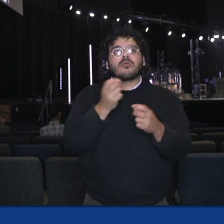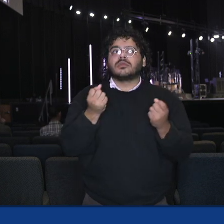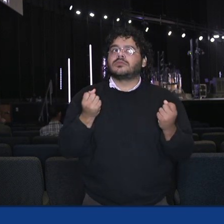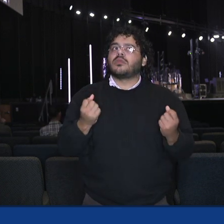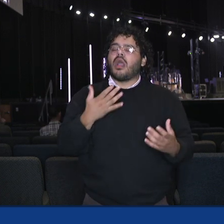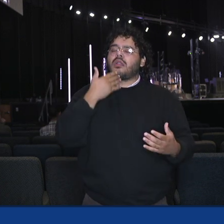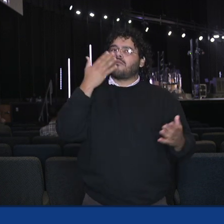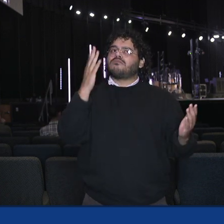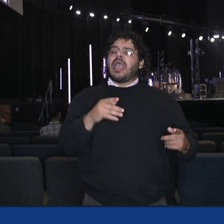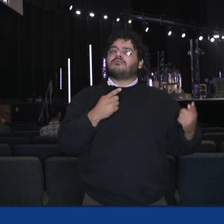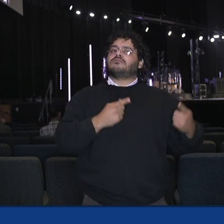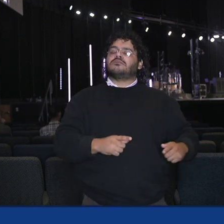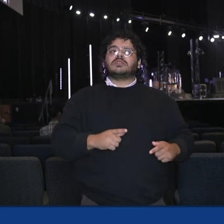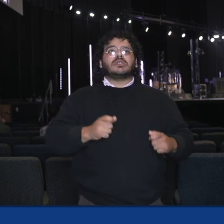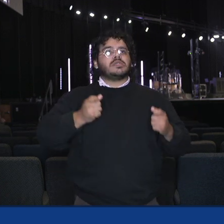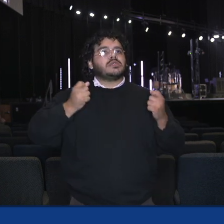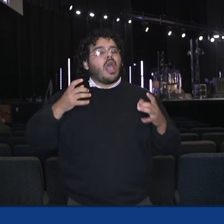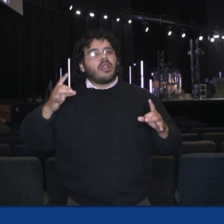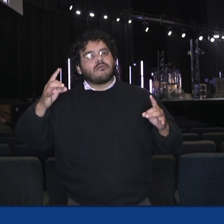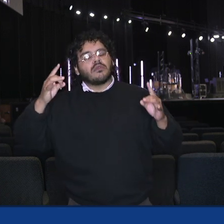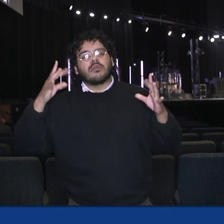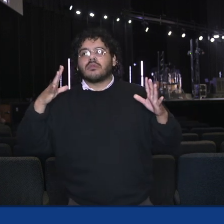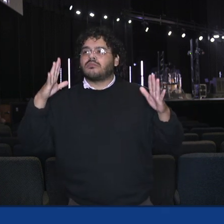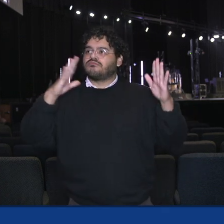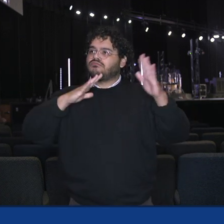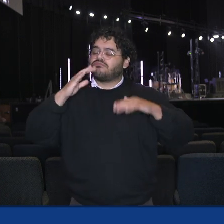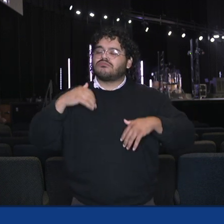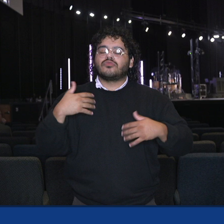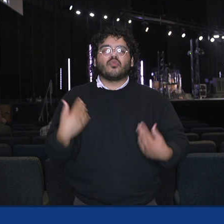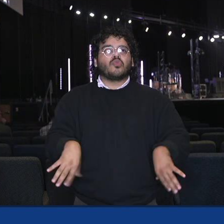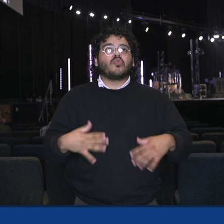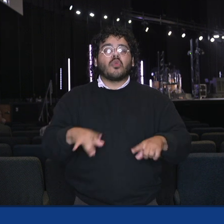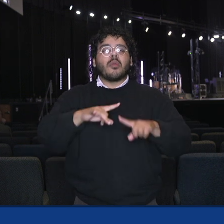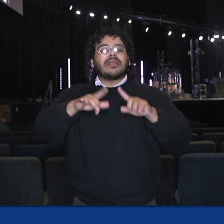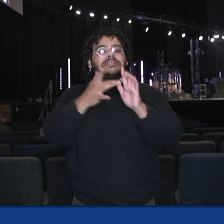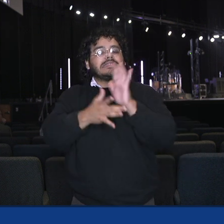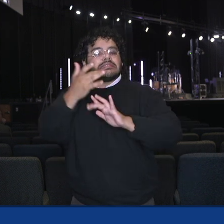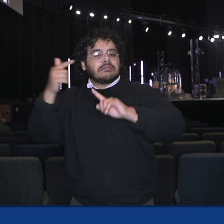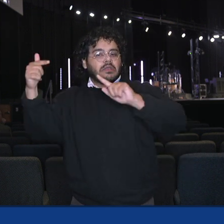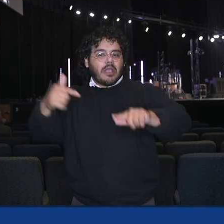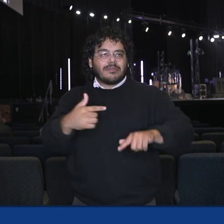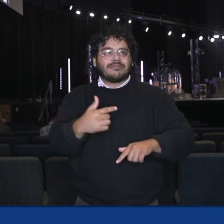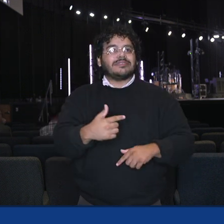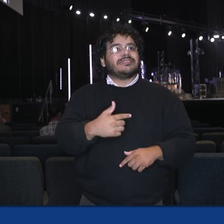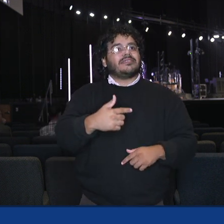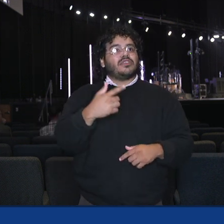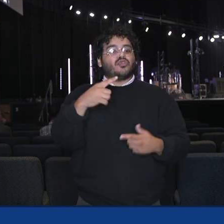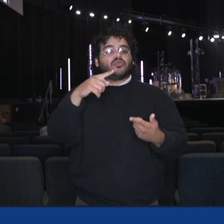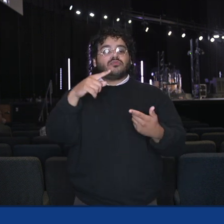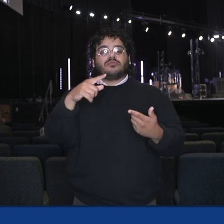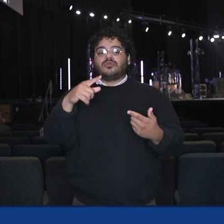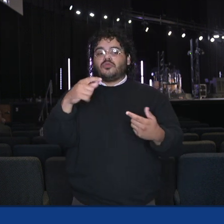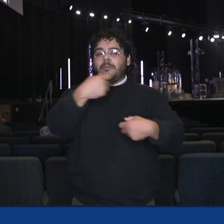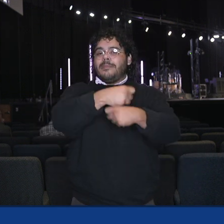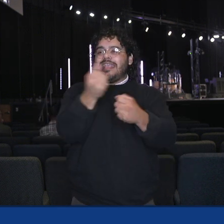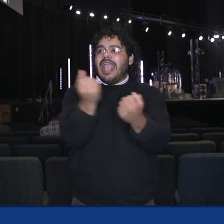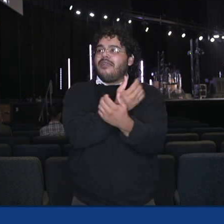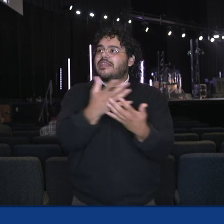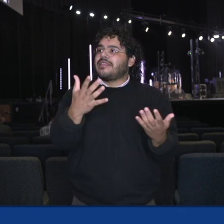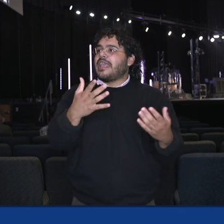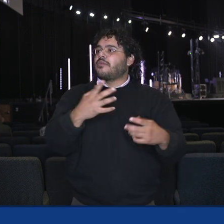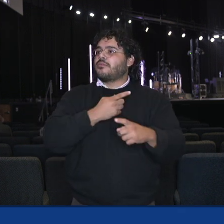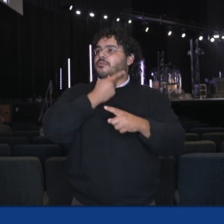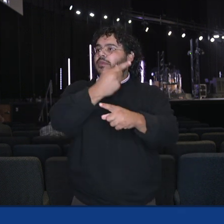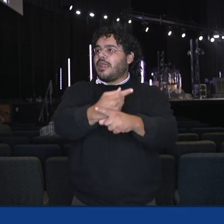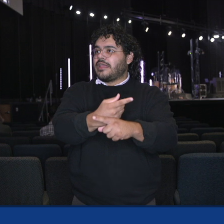Jesus says, "and I have come to make all things right." And his demonstrations of all